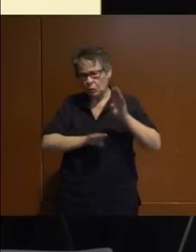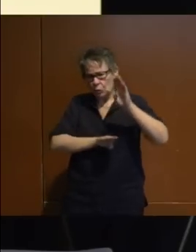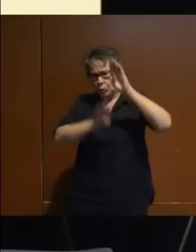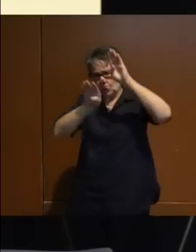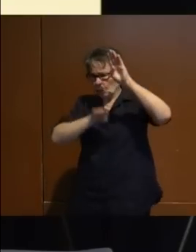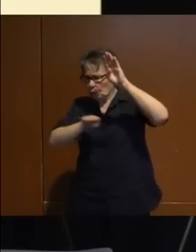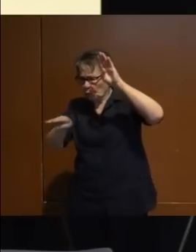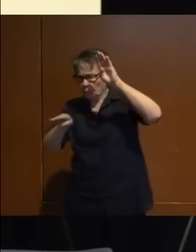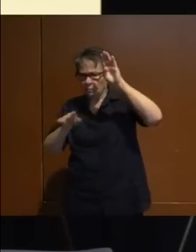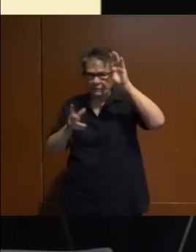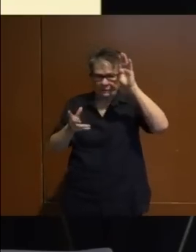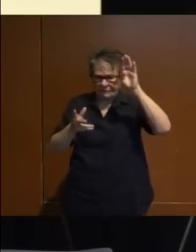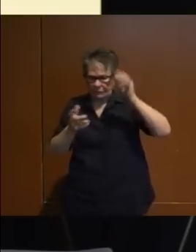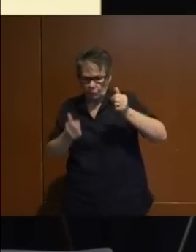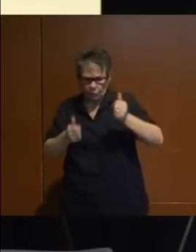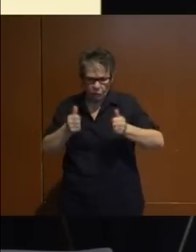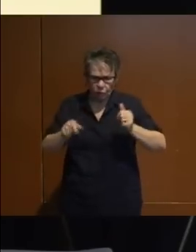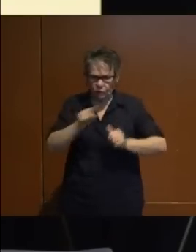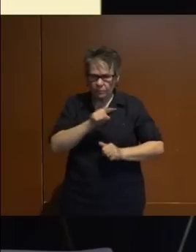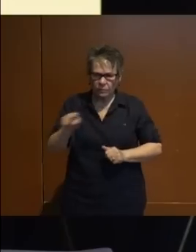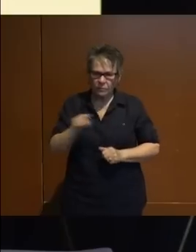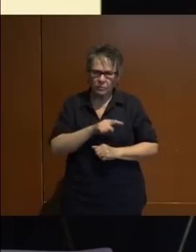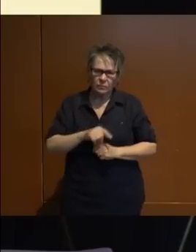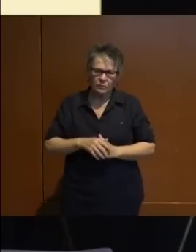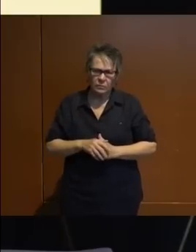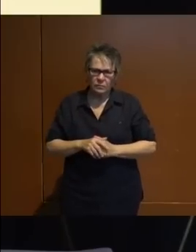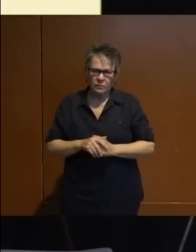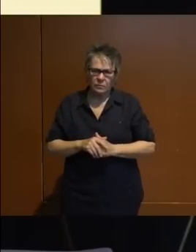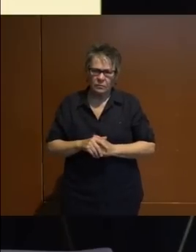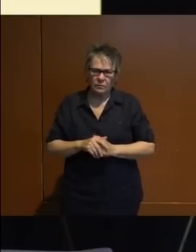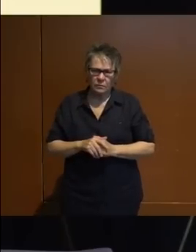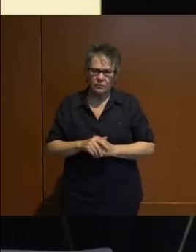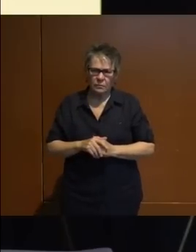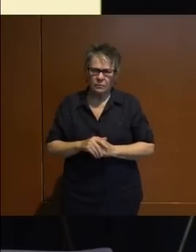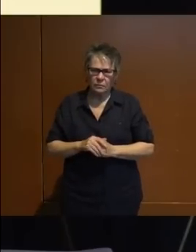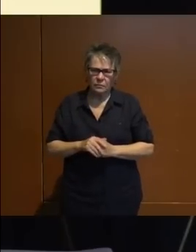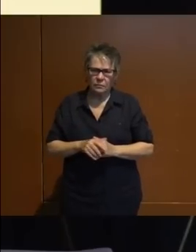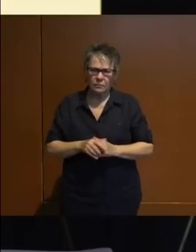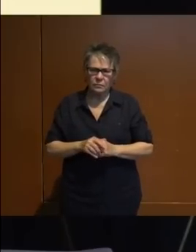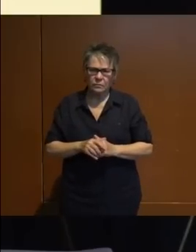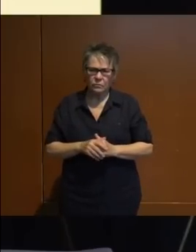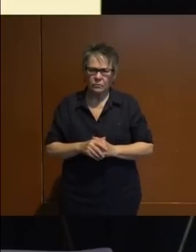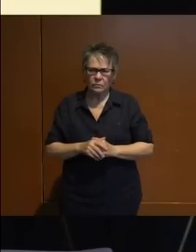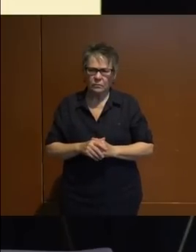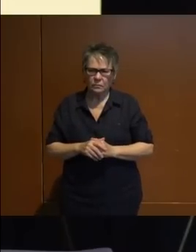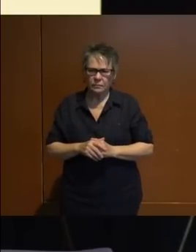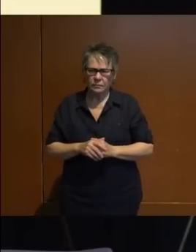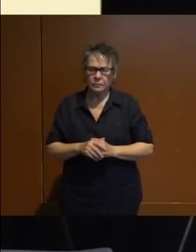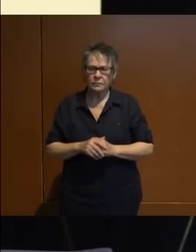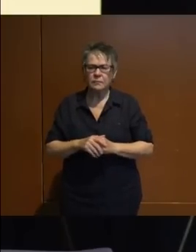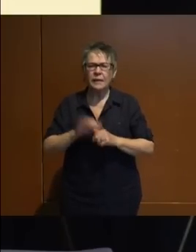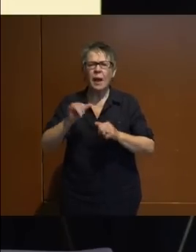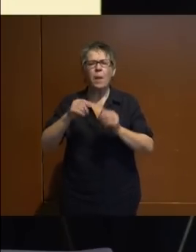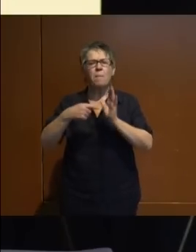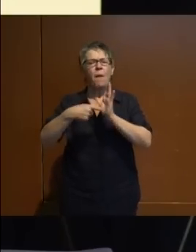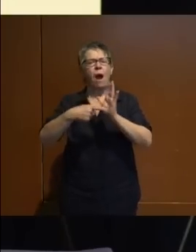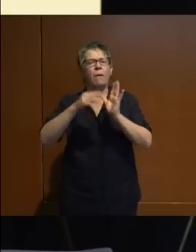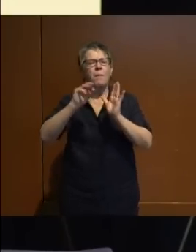ventilations. We're using the CHIME model. The CHIME model was developed by Penn Medicine. It stands